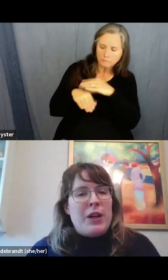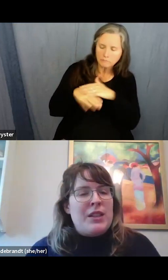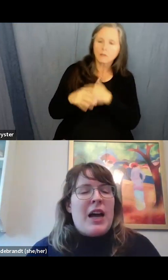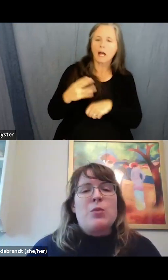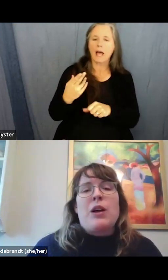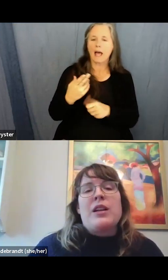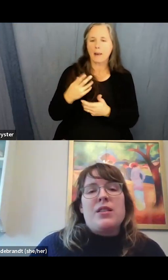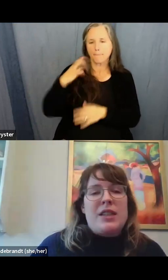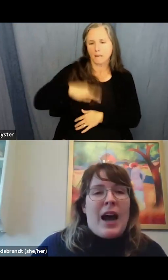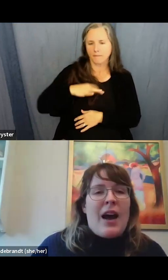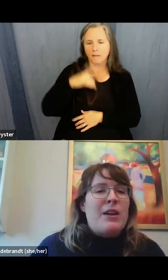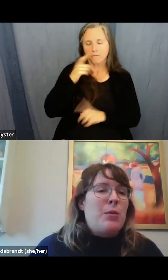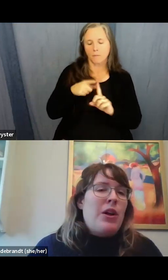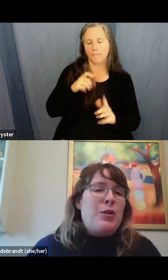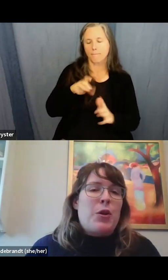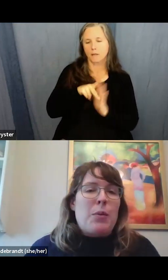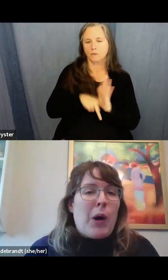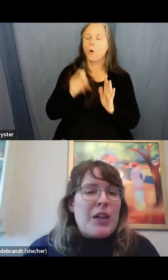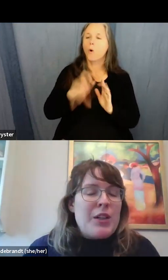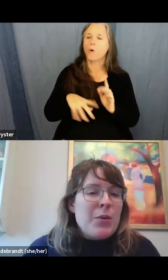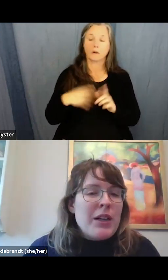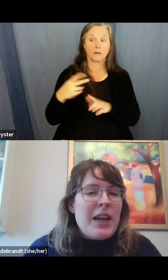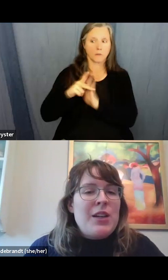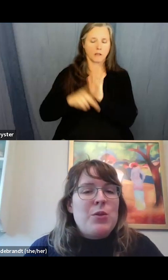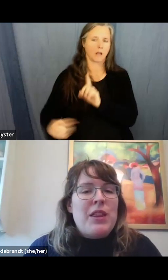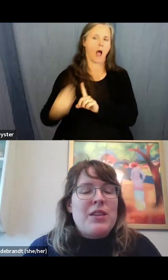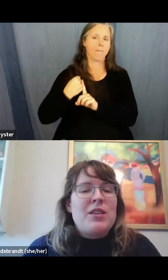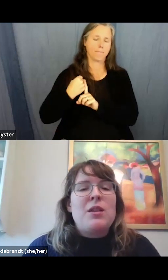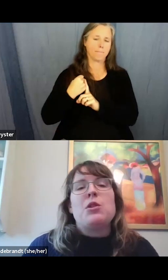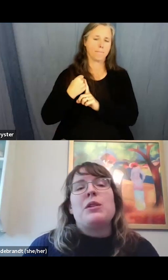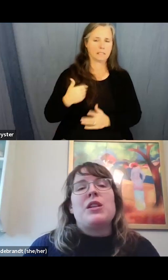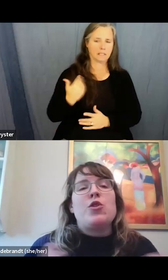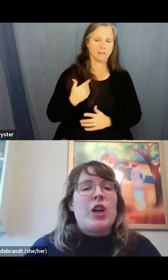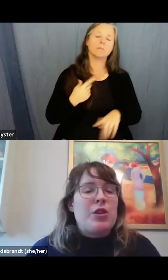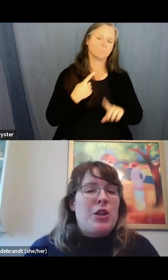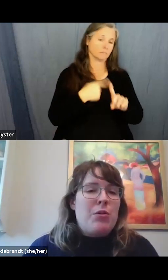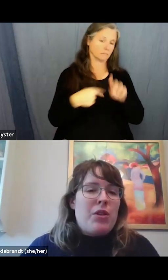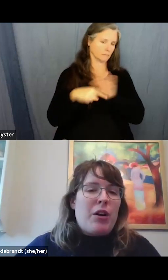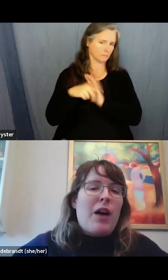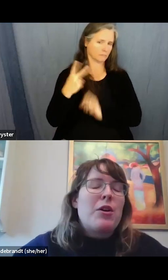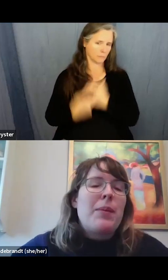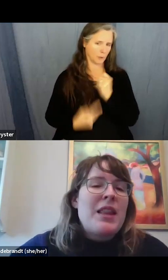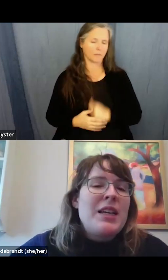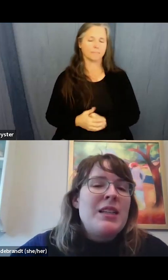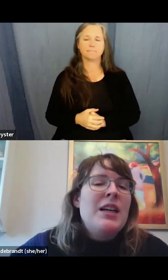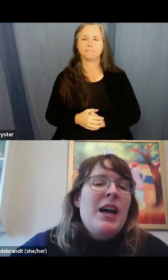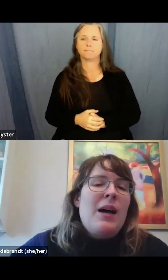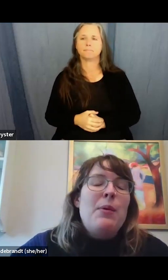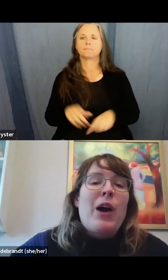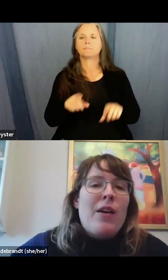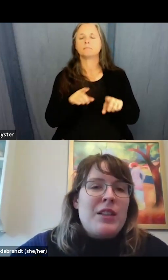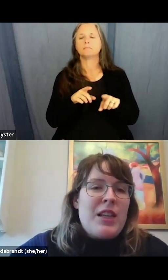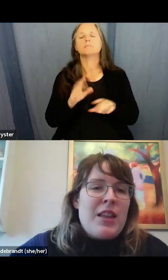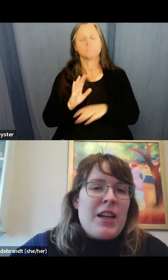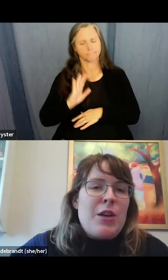cover students as well as staff, as well as third parties who are engaged with the system. So it's not just youth that are covered by these,